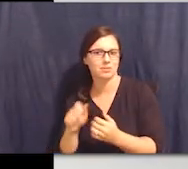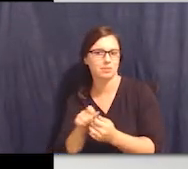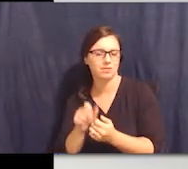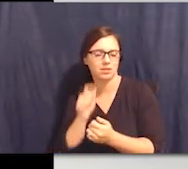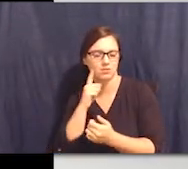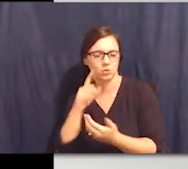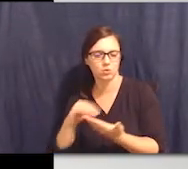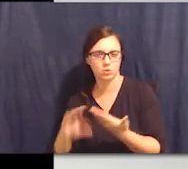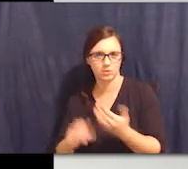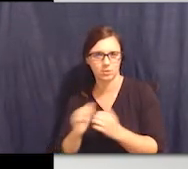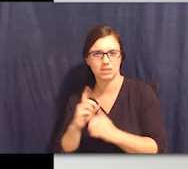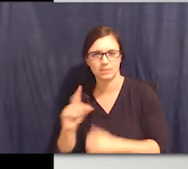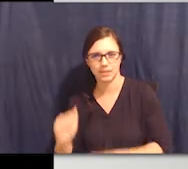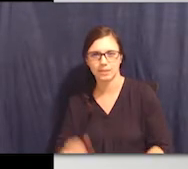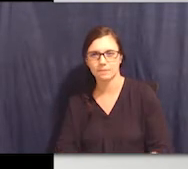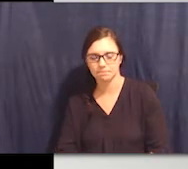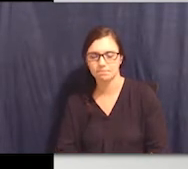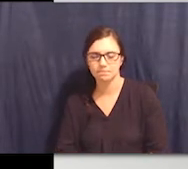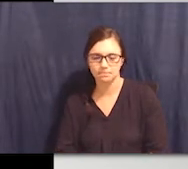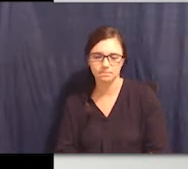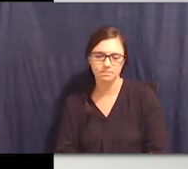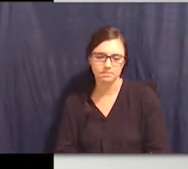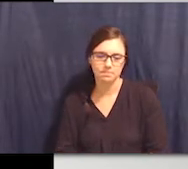our students with disabilities.